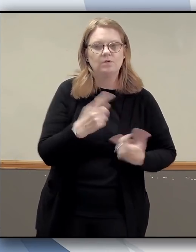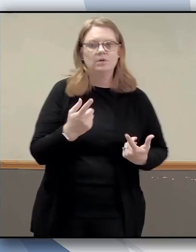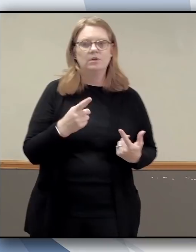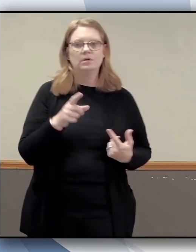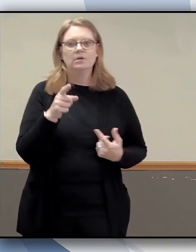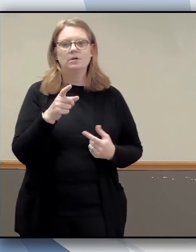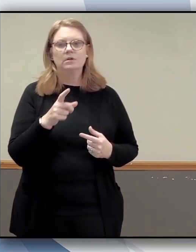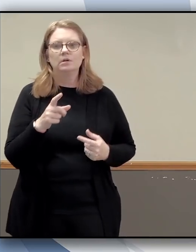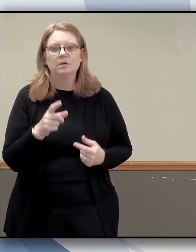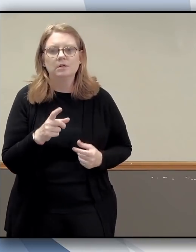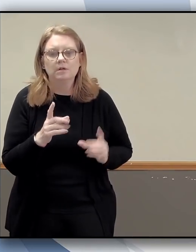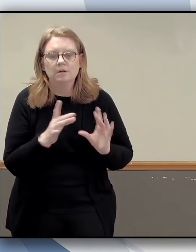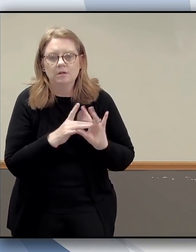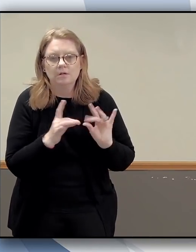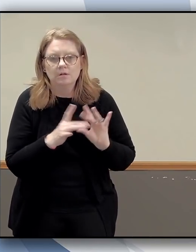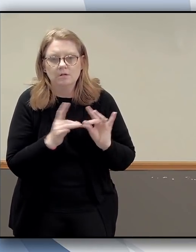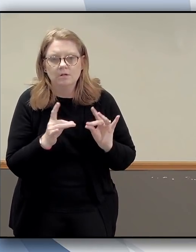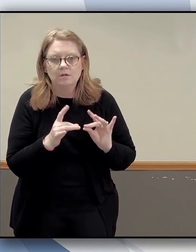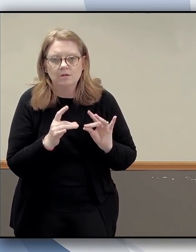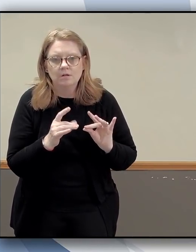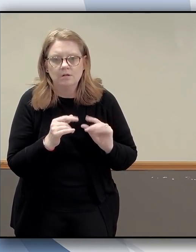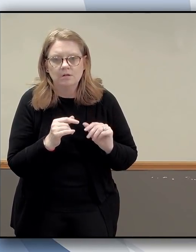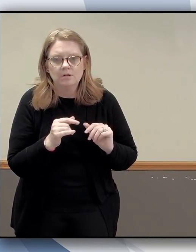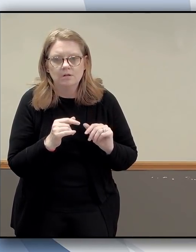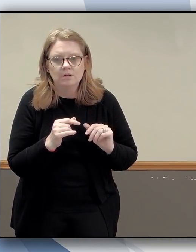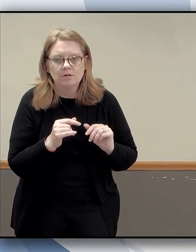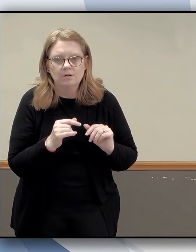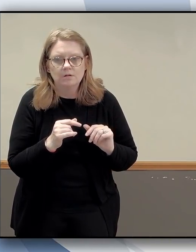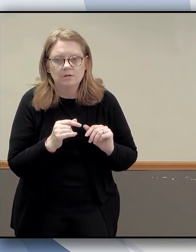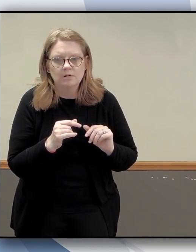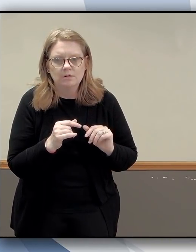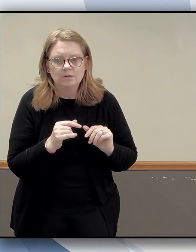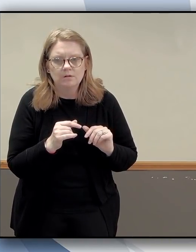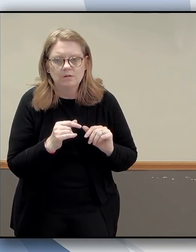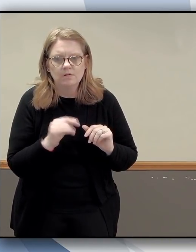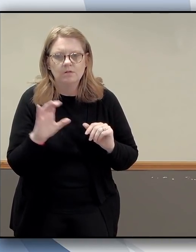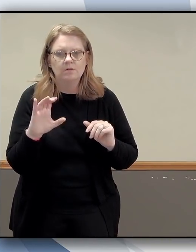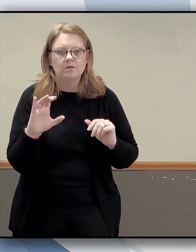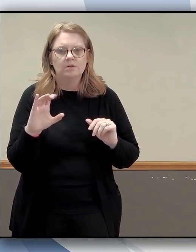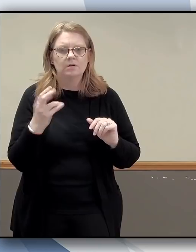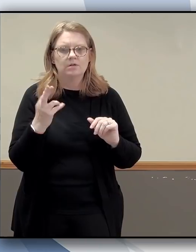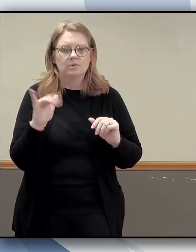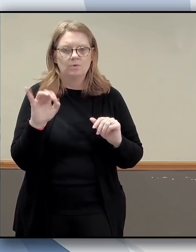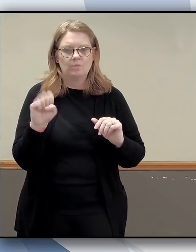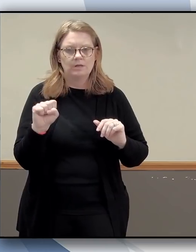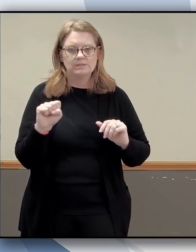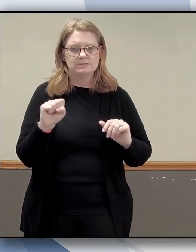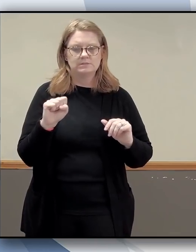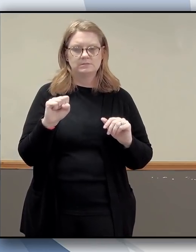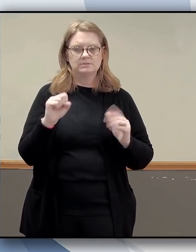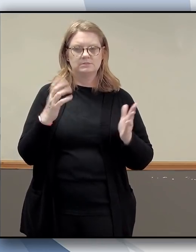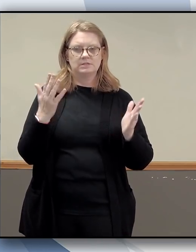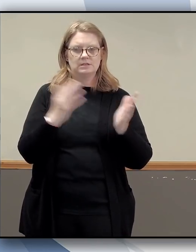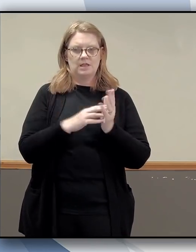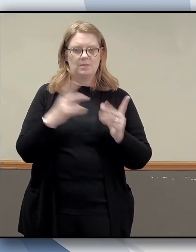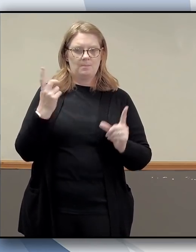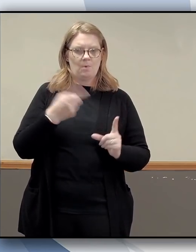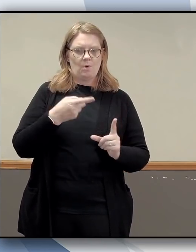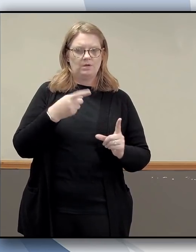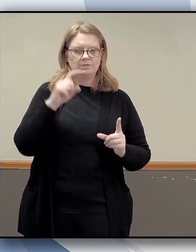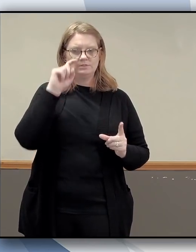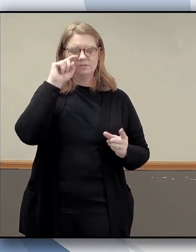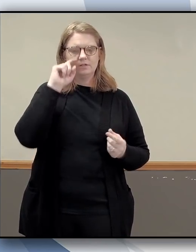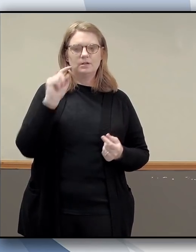mention the oil rig comparison? Okay, well, yeah, Chris has got another point which I'll just throw out, which